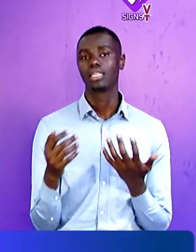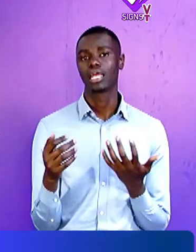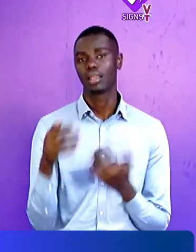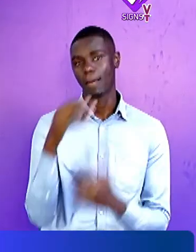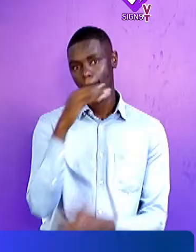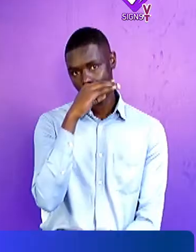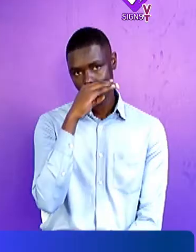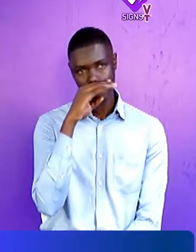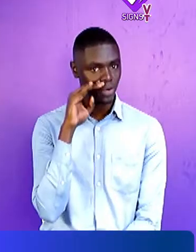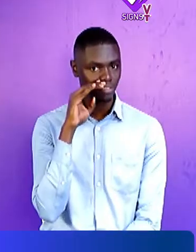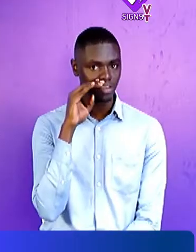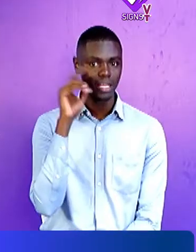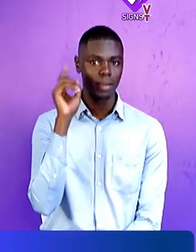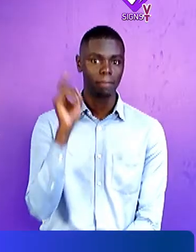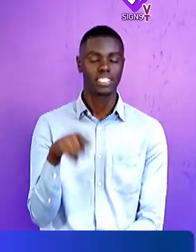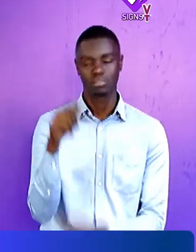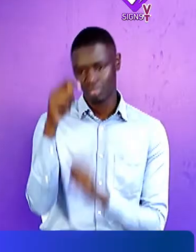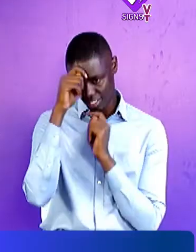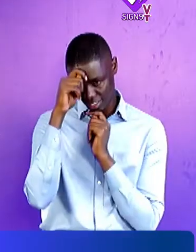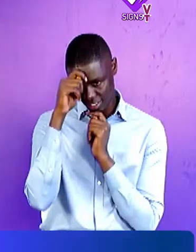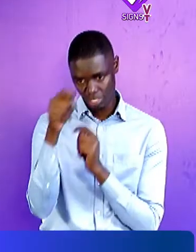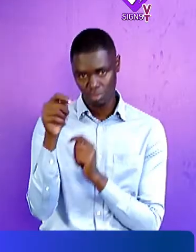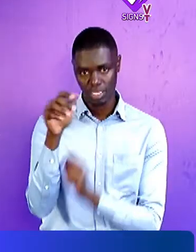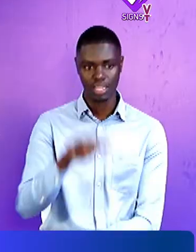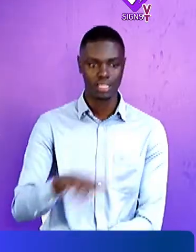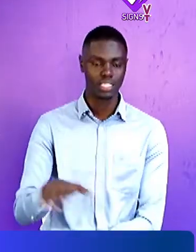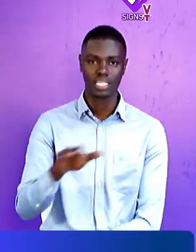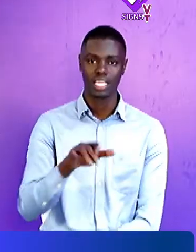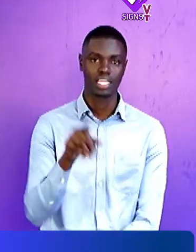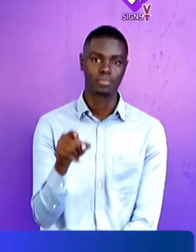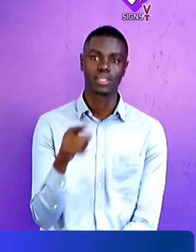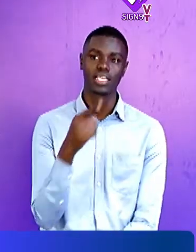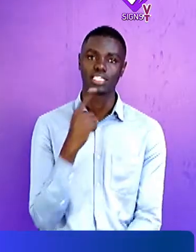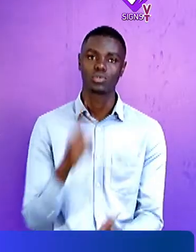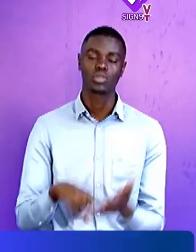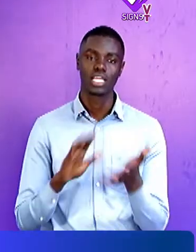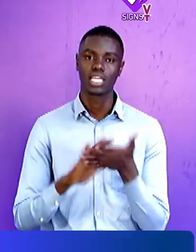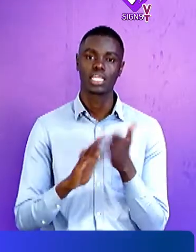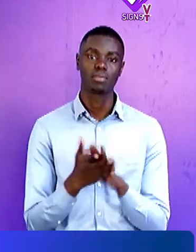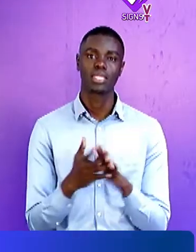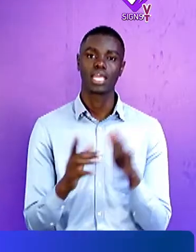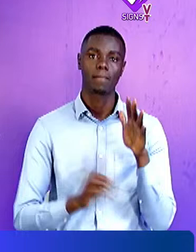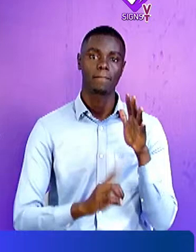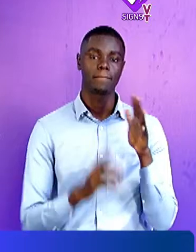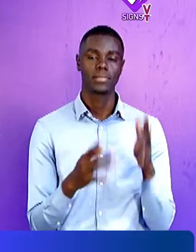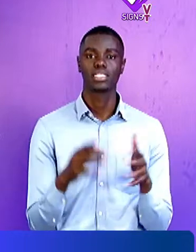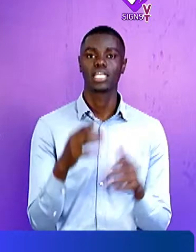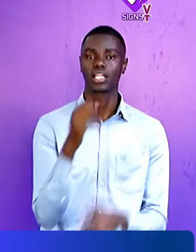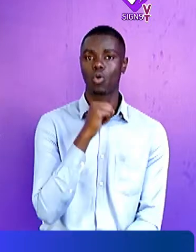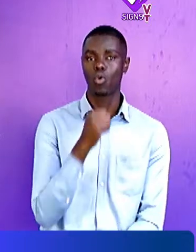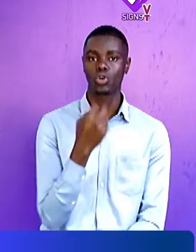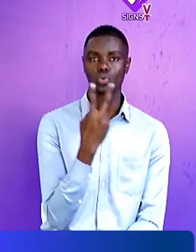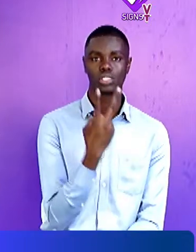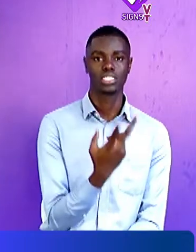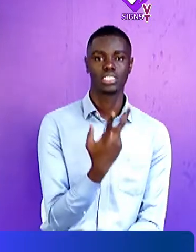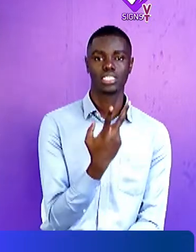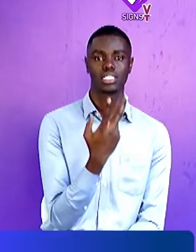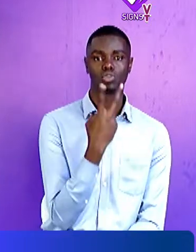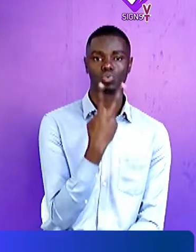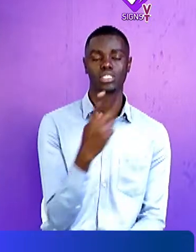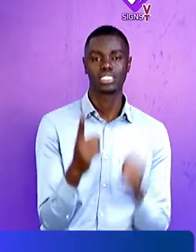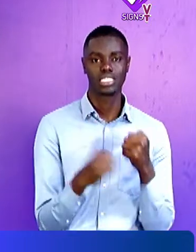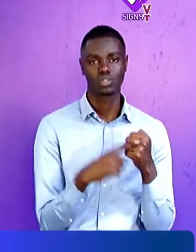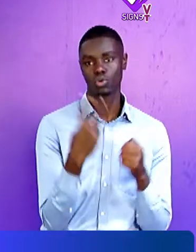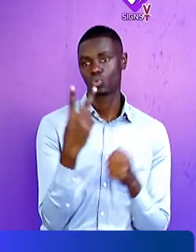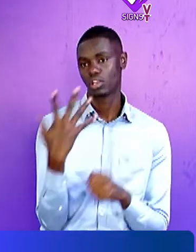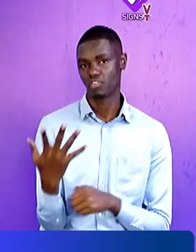Mudavadi, whom I think should be respected in this area, because he's among the most respected, he said he became a minister at 26 years or 25 something. He should know more than us, isn't